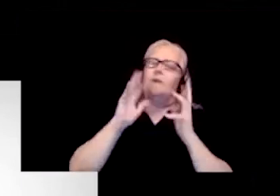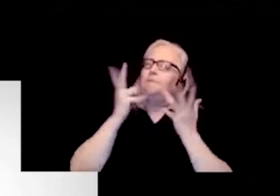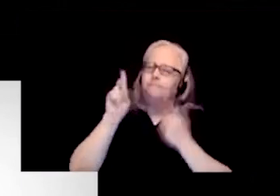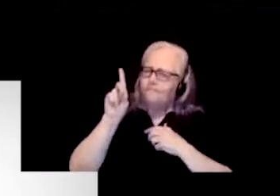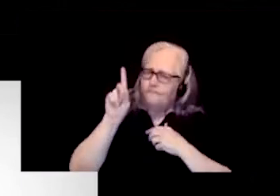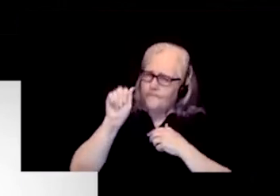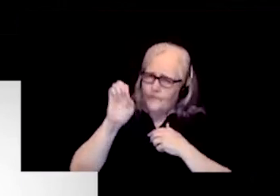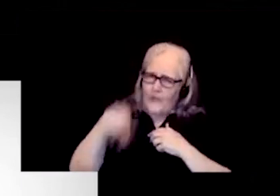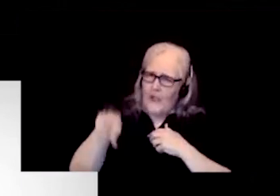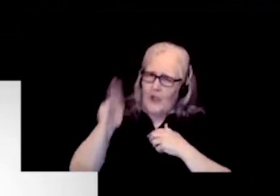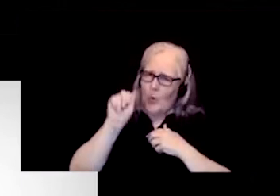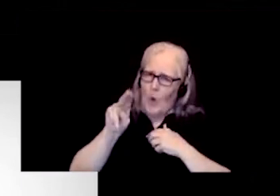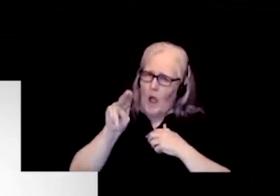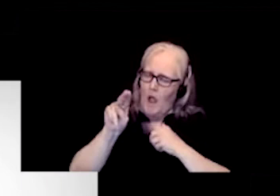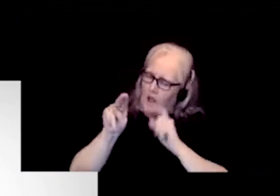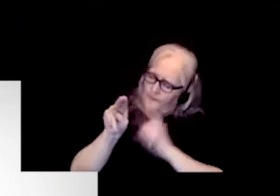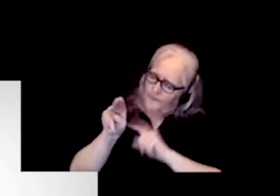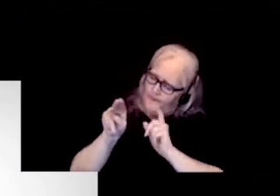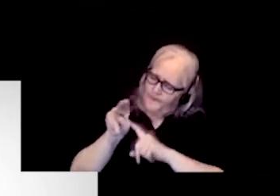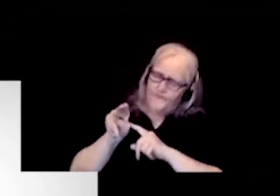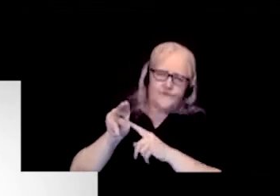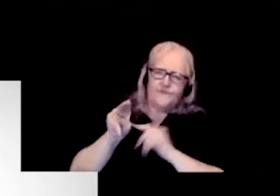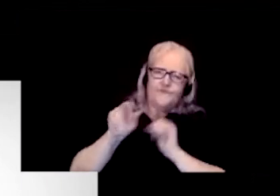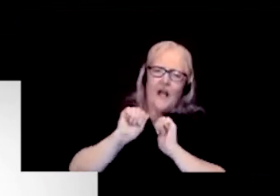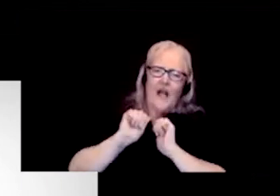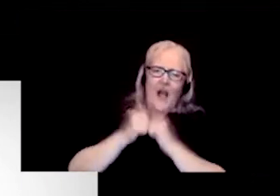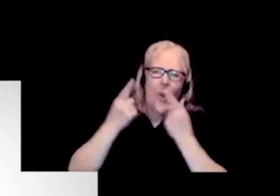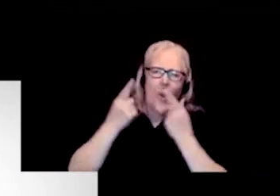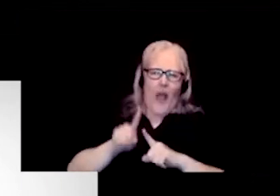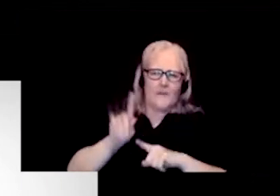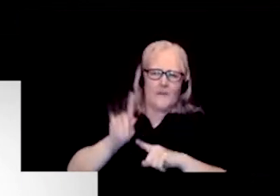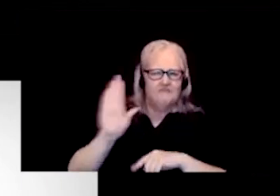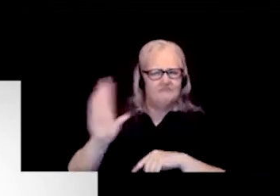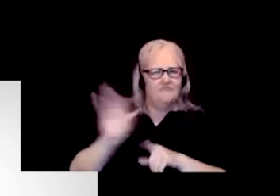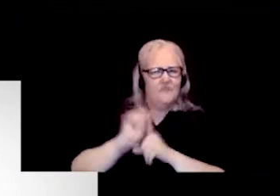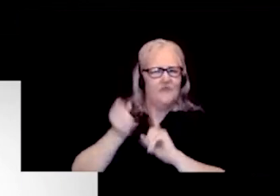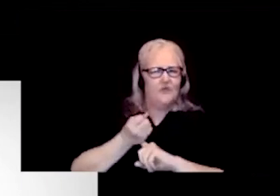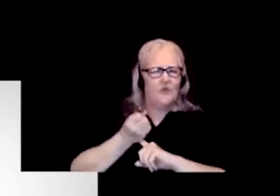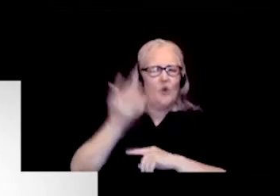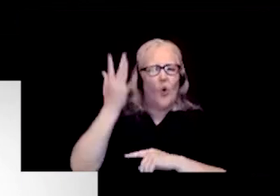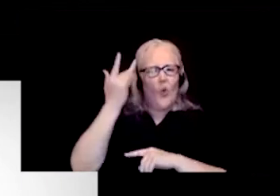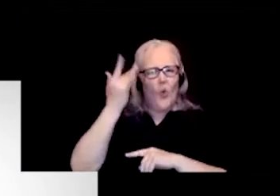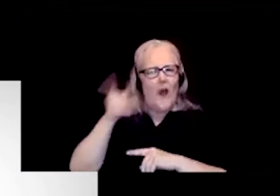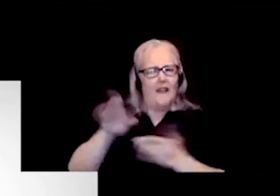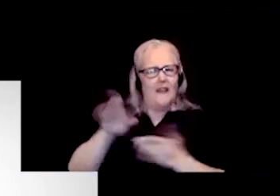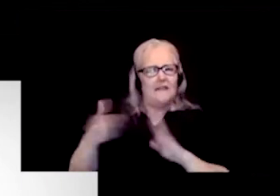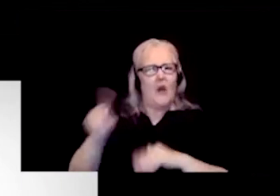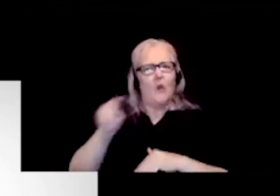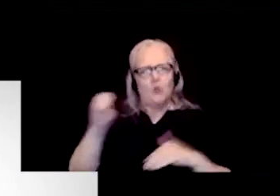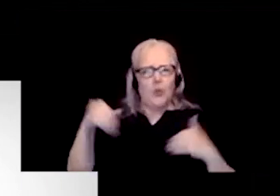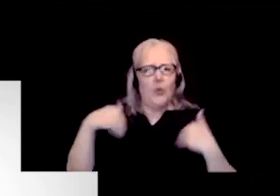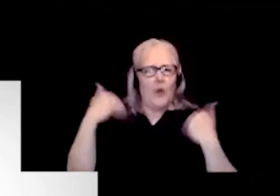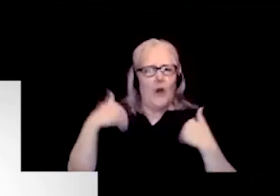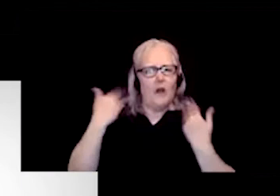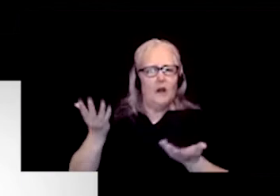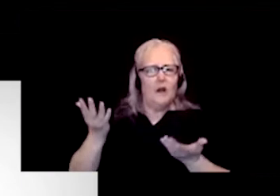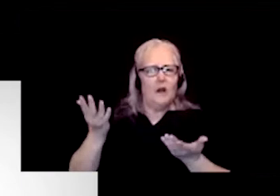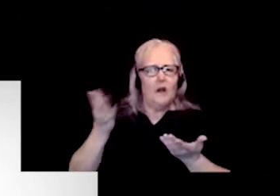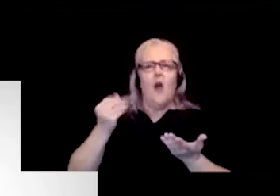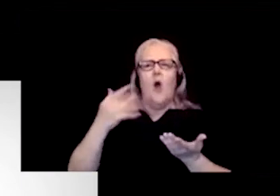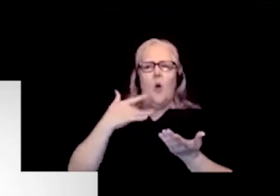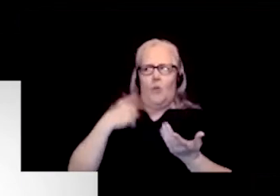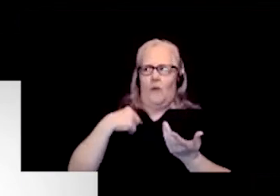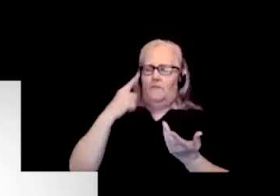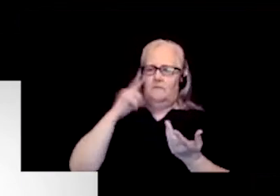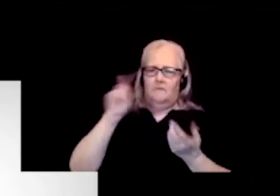get to be in this situation? Why did he die prematurely? And why do we see this happening to